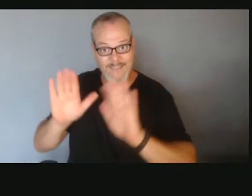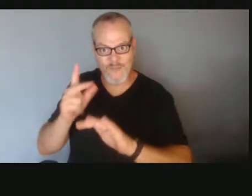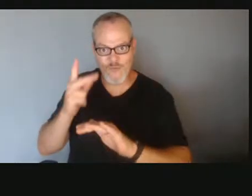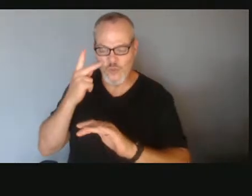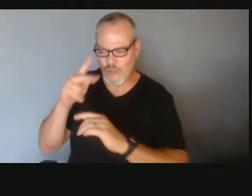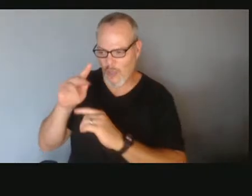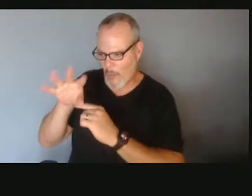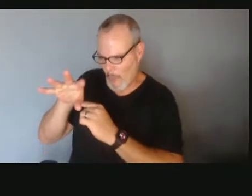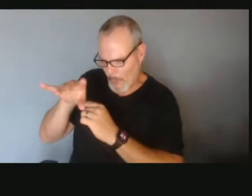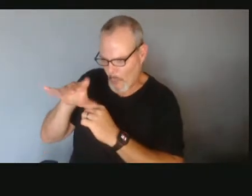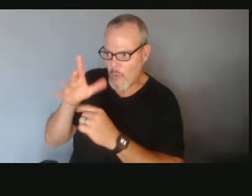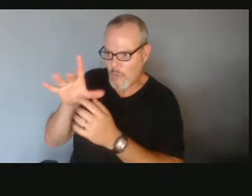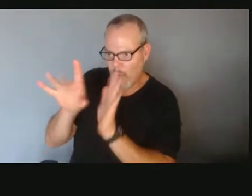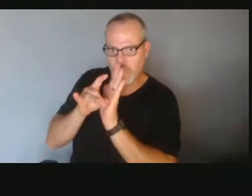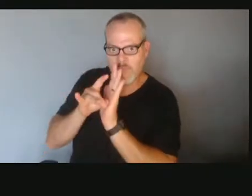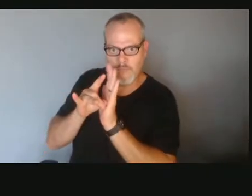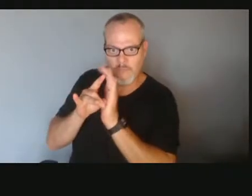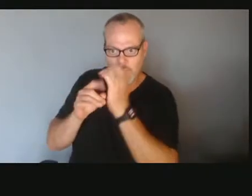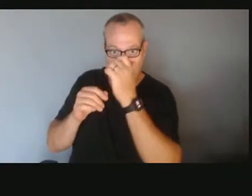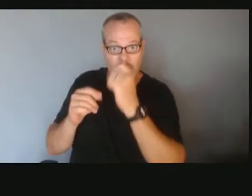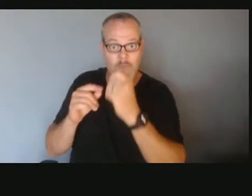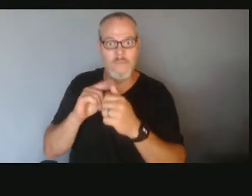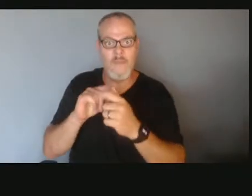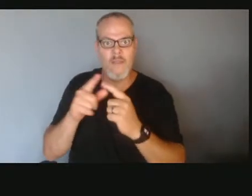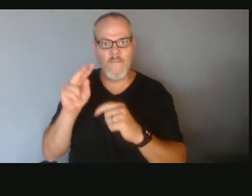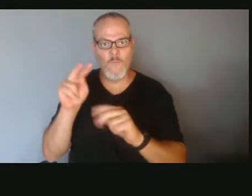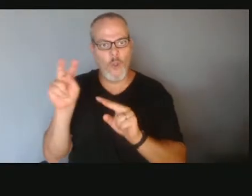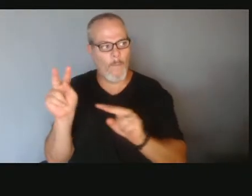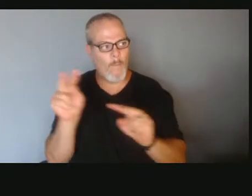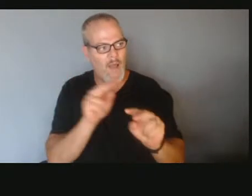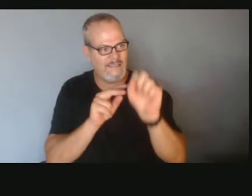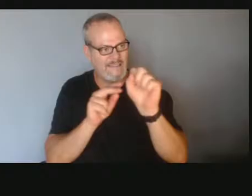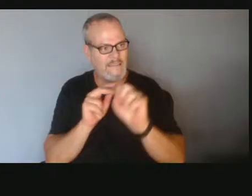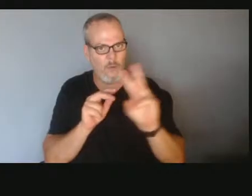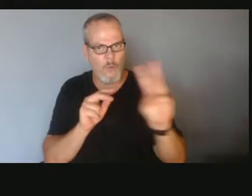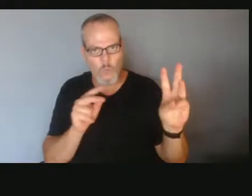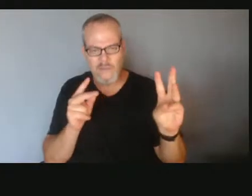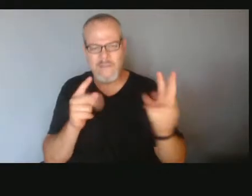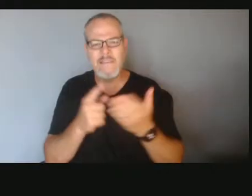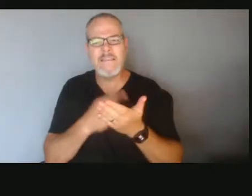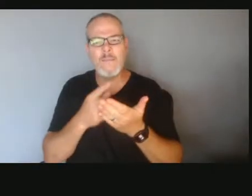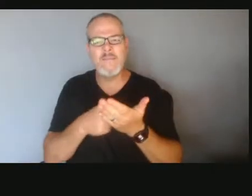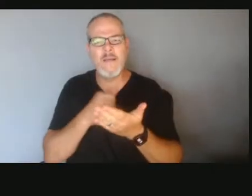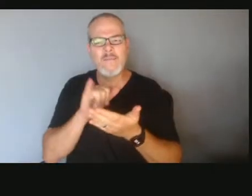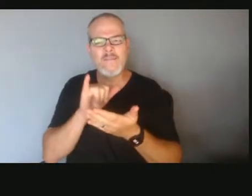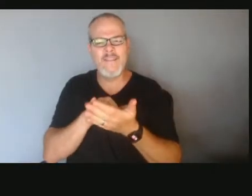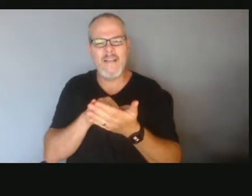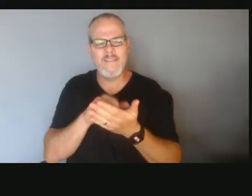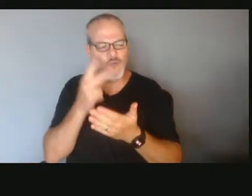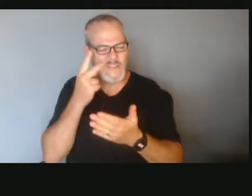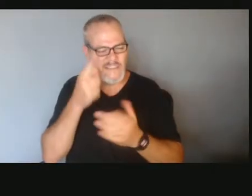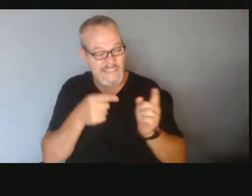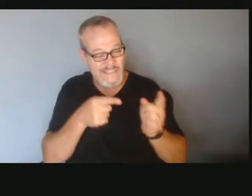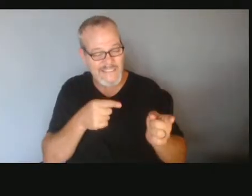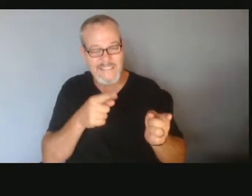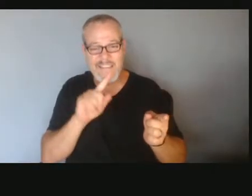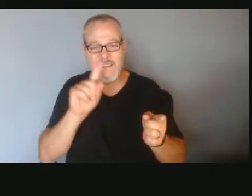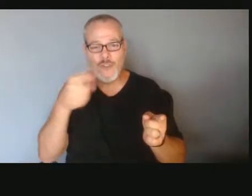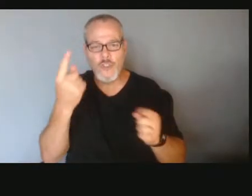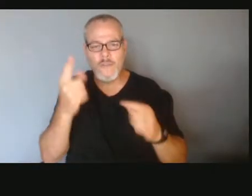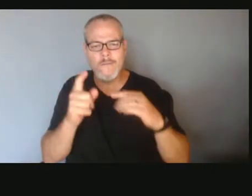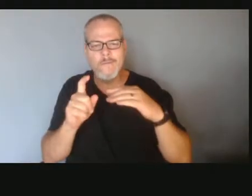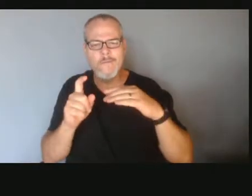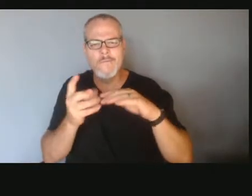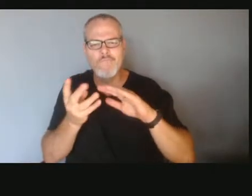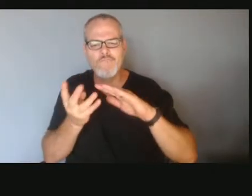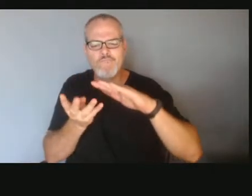now as well. Moving back southwest, sometimes these satellite captures, you can see this one, for example, it's only scanning